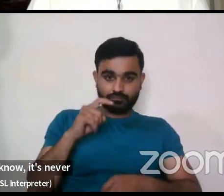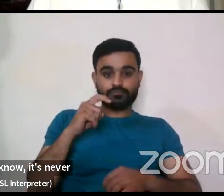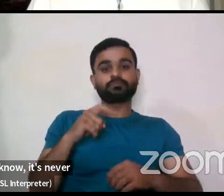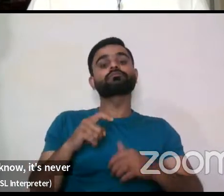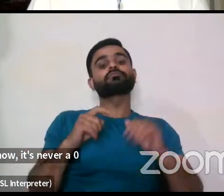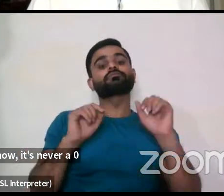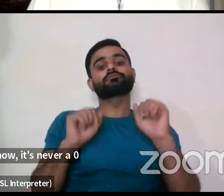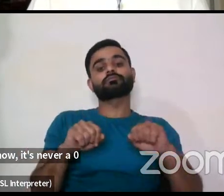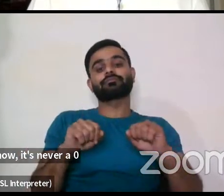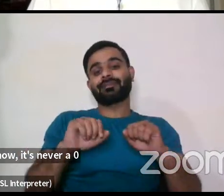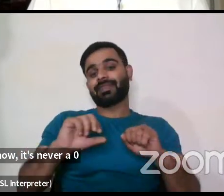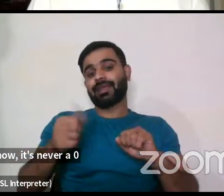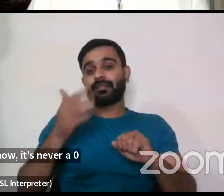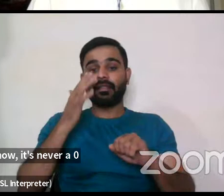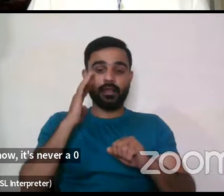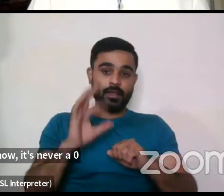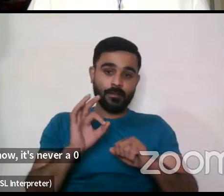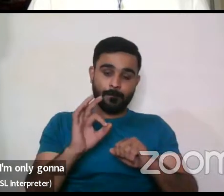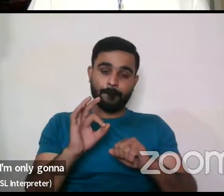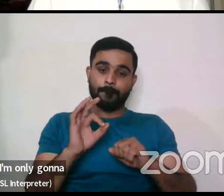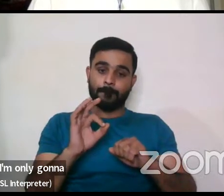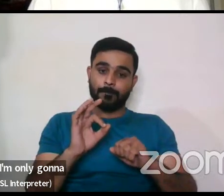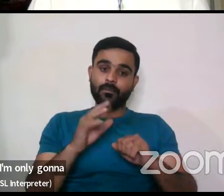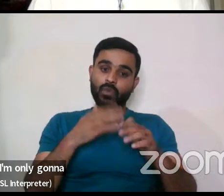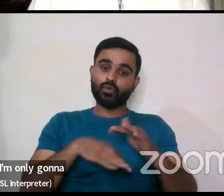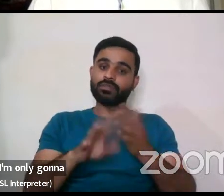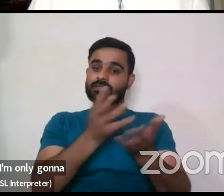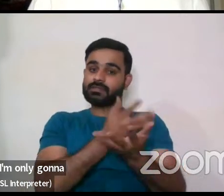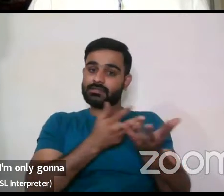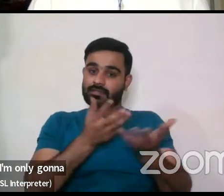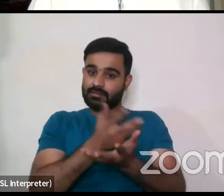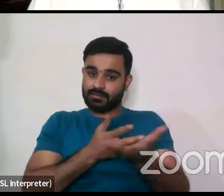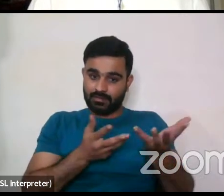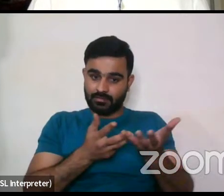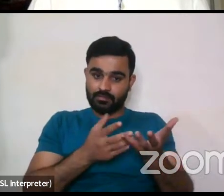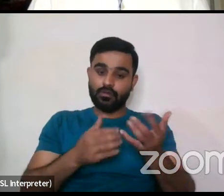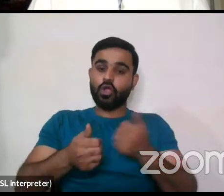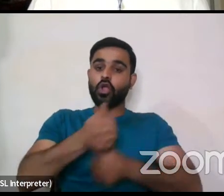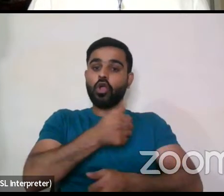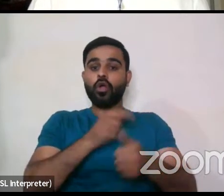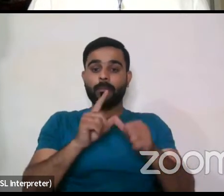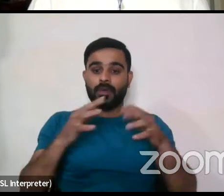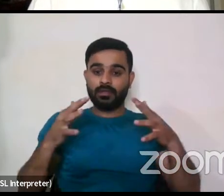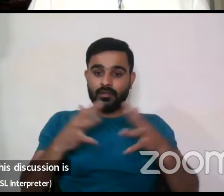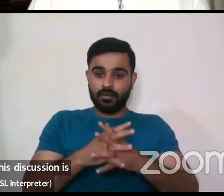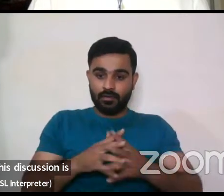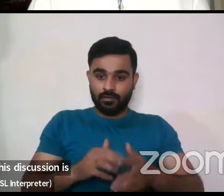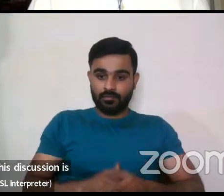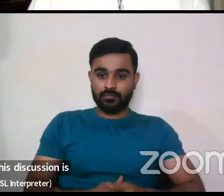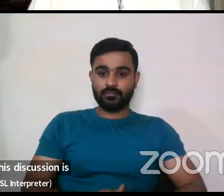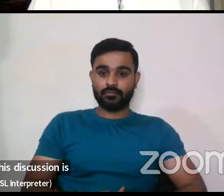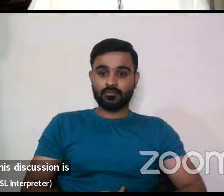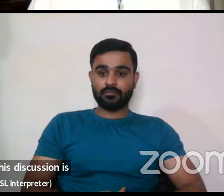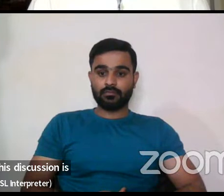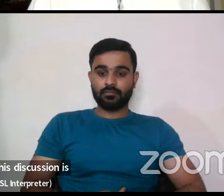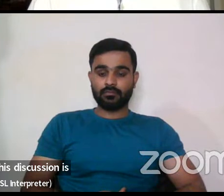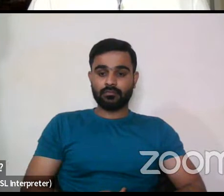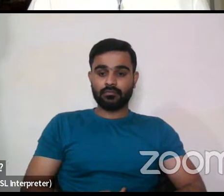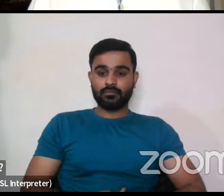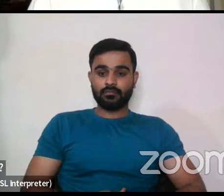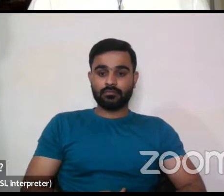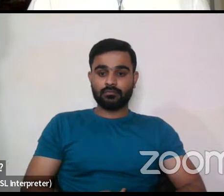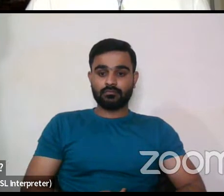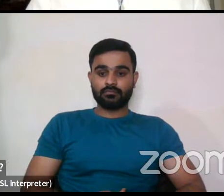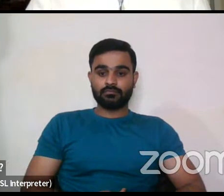I think the other important bit in this discussion is that a competition law, when it was generated, and